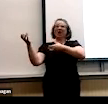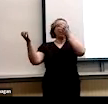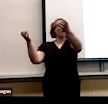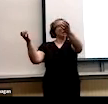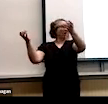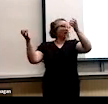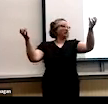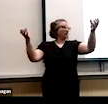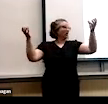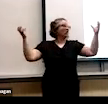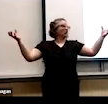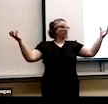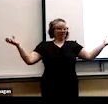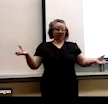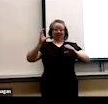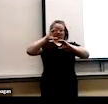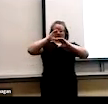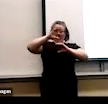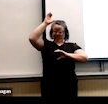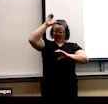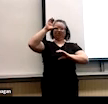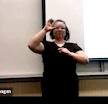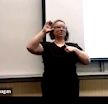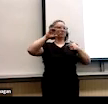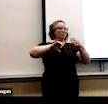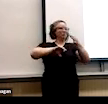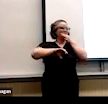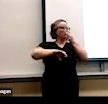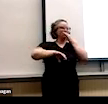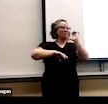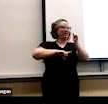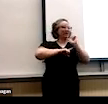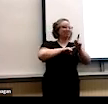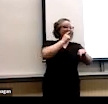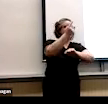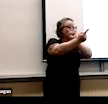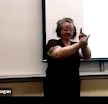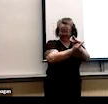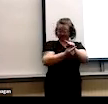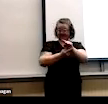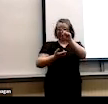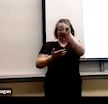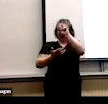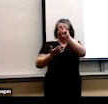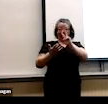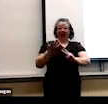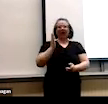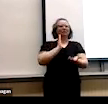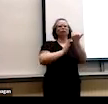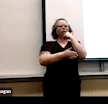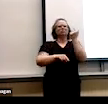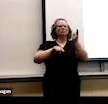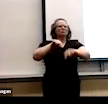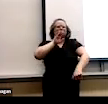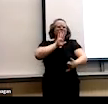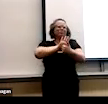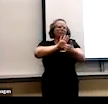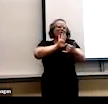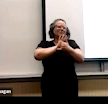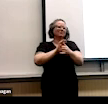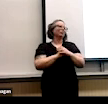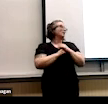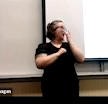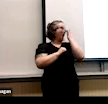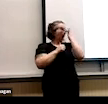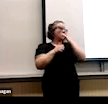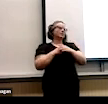through, volume 1 through 7 of 7. We have limited resources, so there's not enough of us or anyone